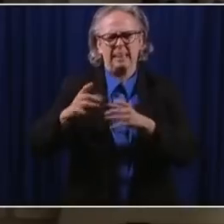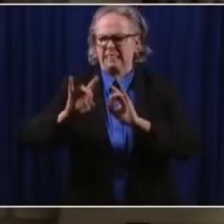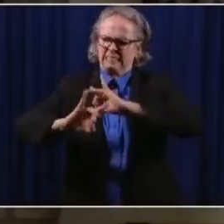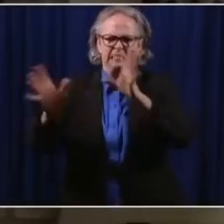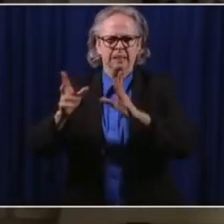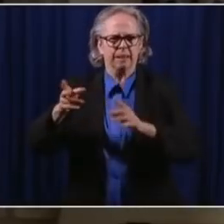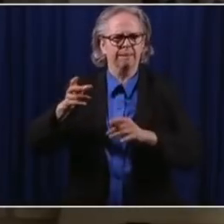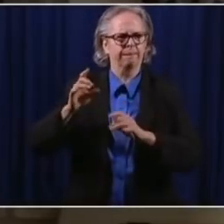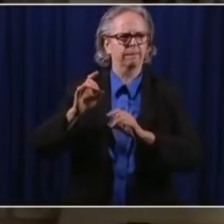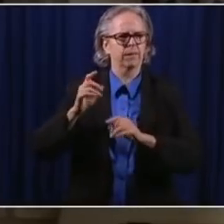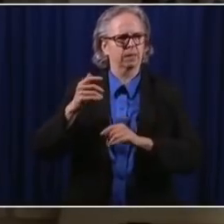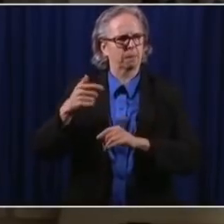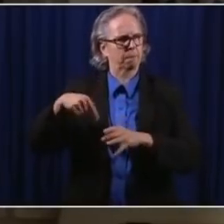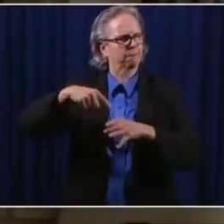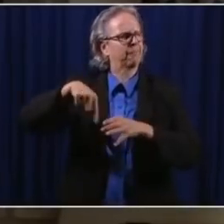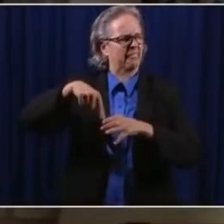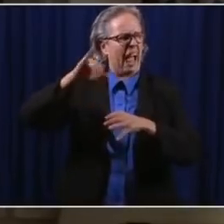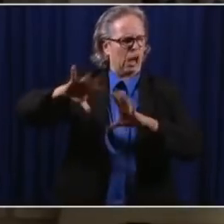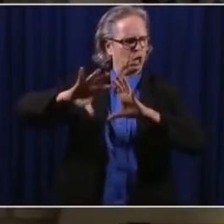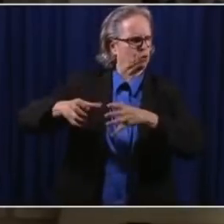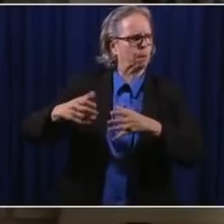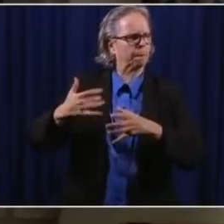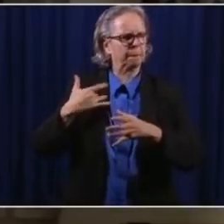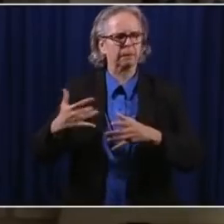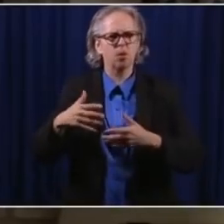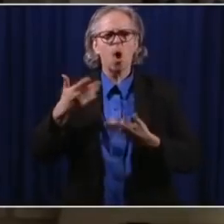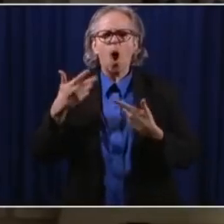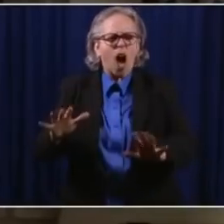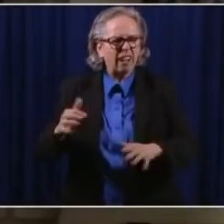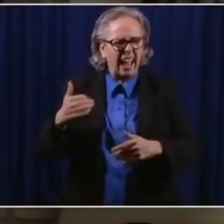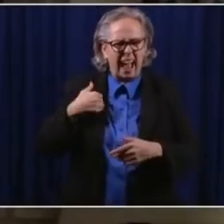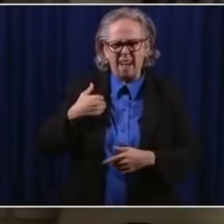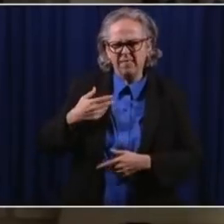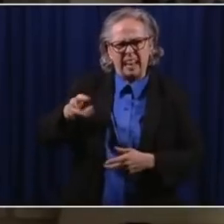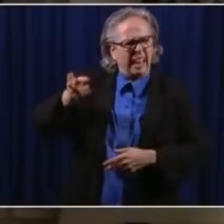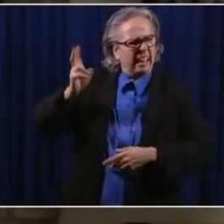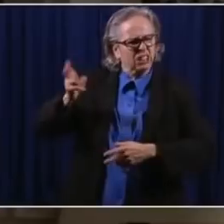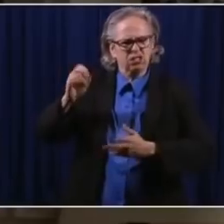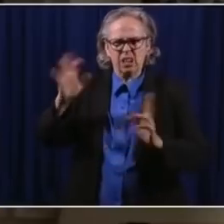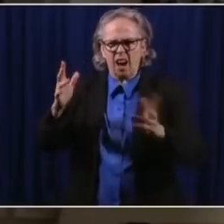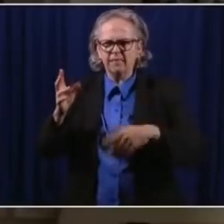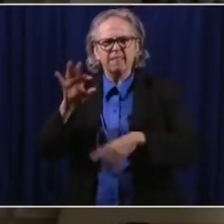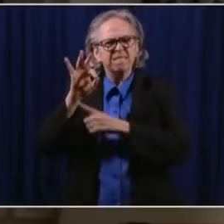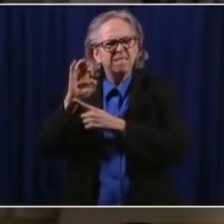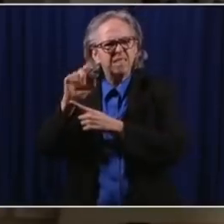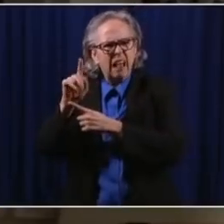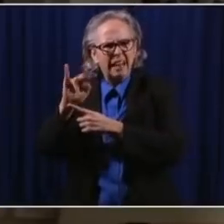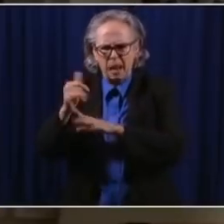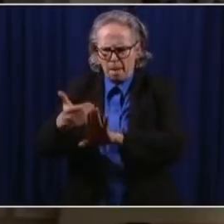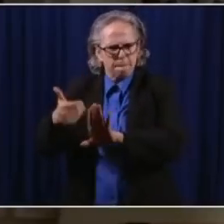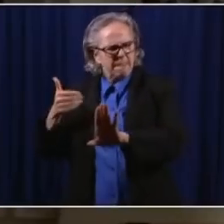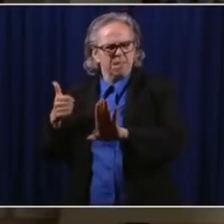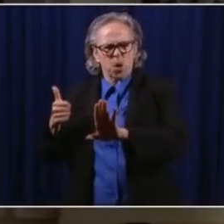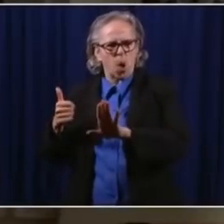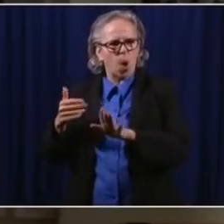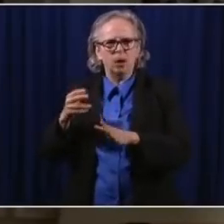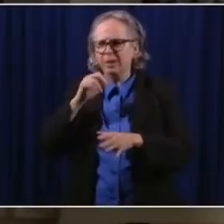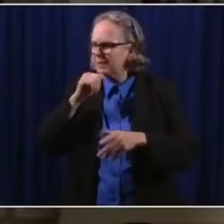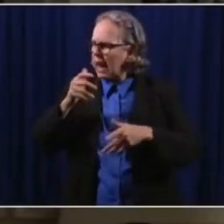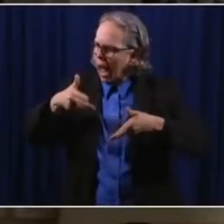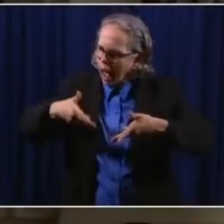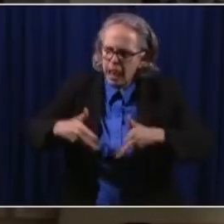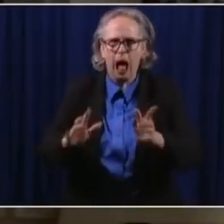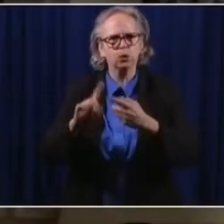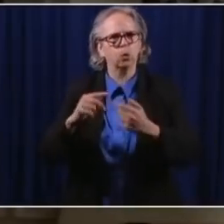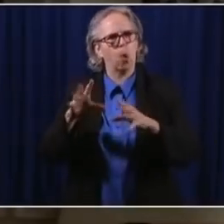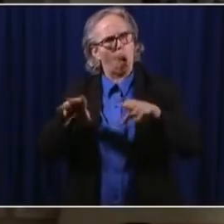these cases, these are people who have already committed felons. They've been told they're not allowed to have a gun. They can't have a gun, and yet they go ahead and commit